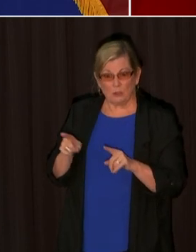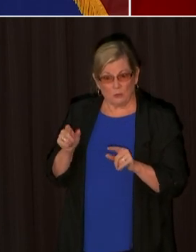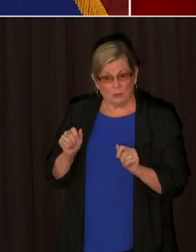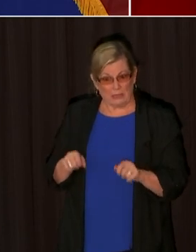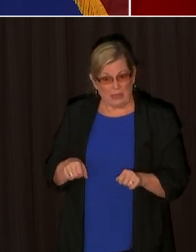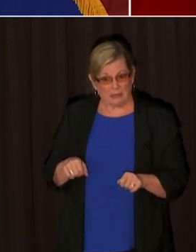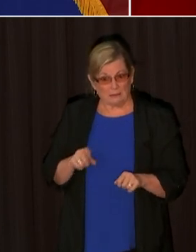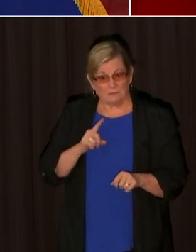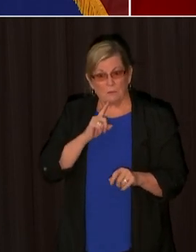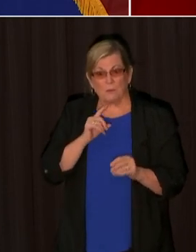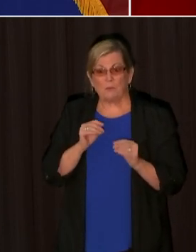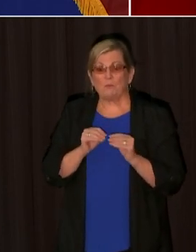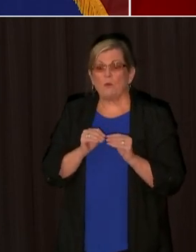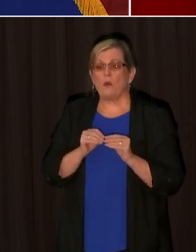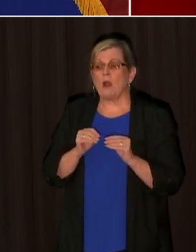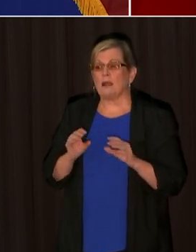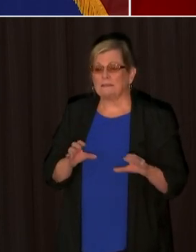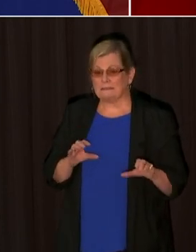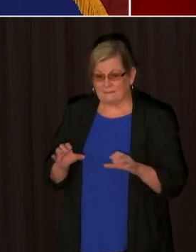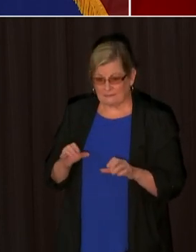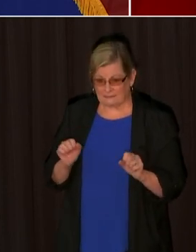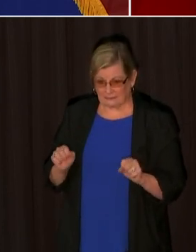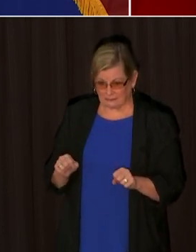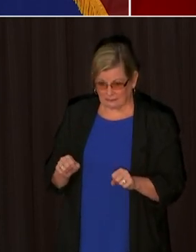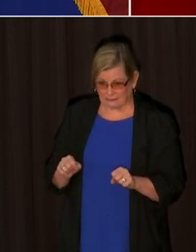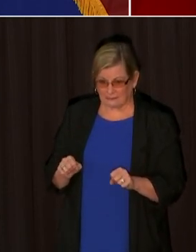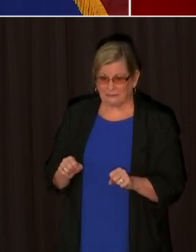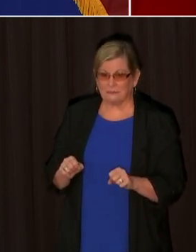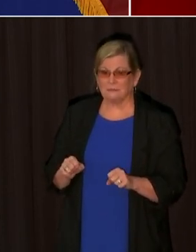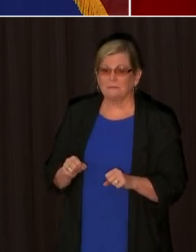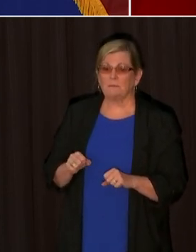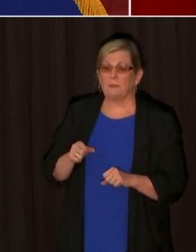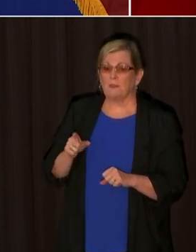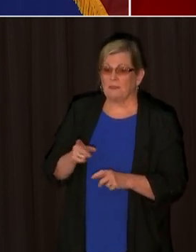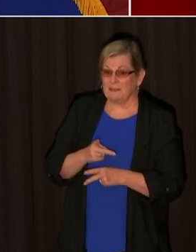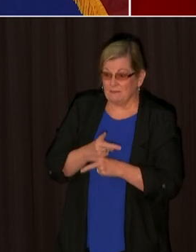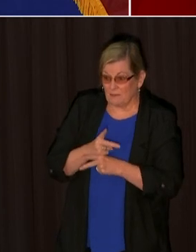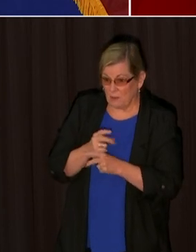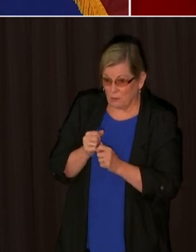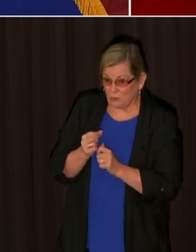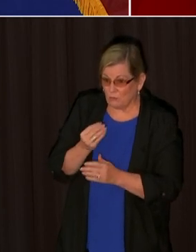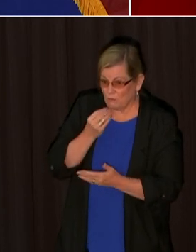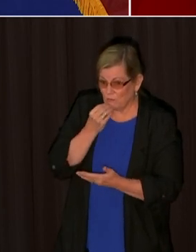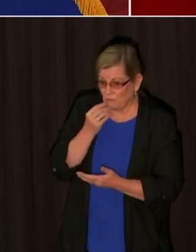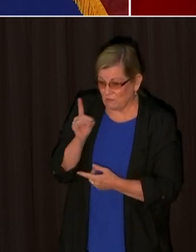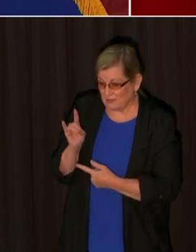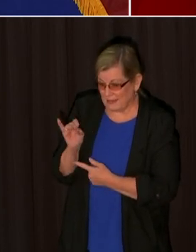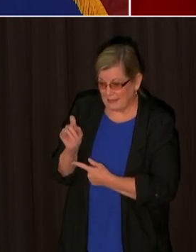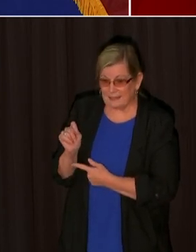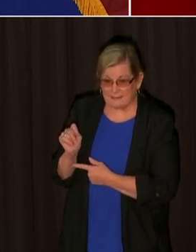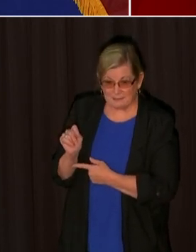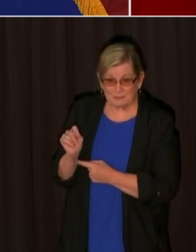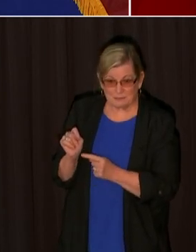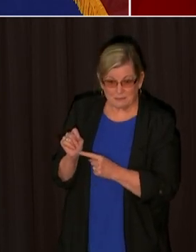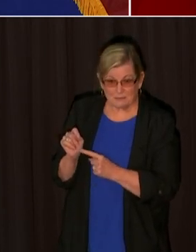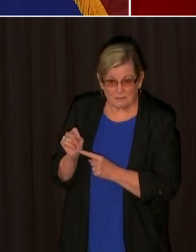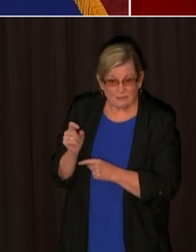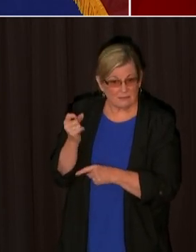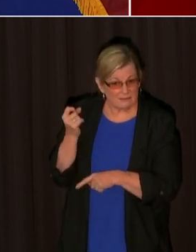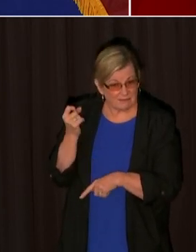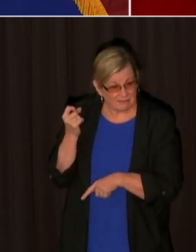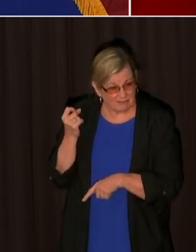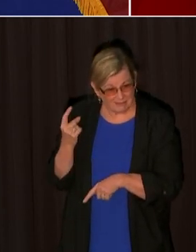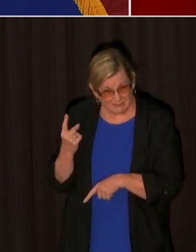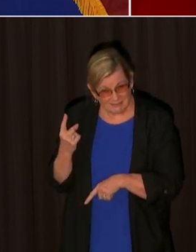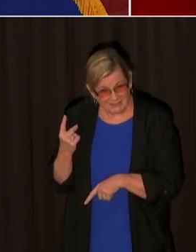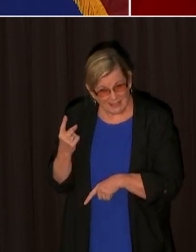certainly. You can play a role with watching the kind of diet that you have. And it's not always more expensive to eat healthier when